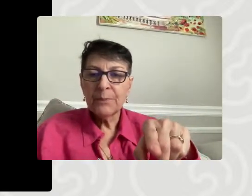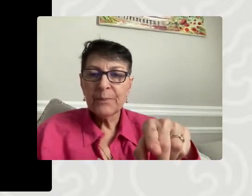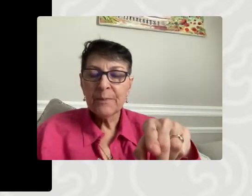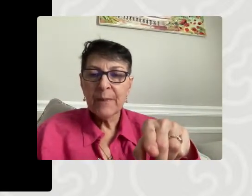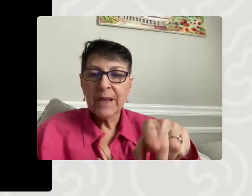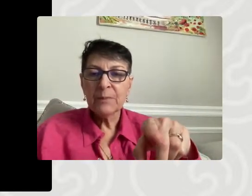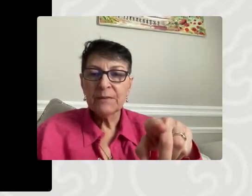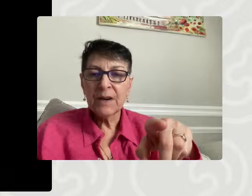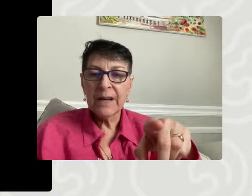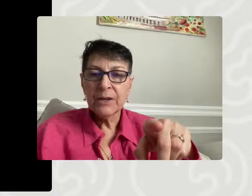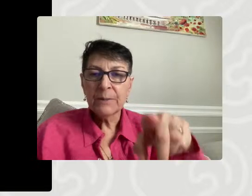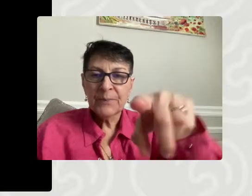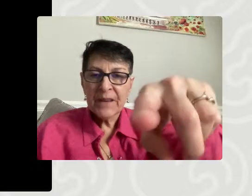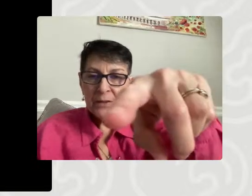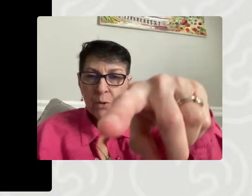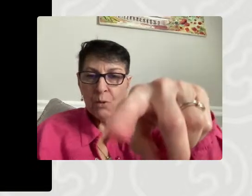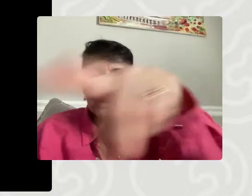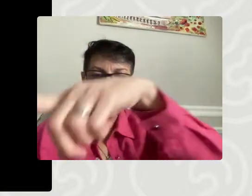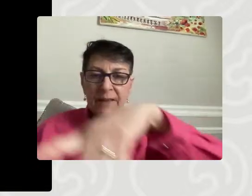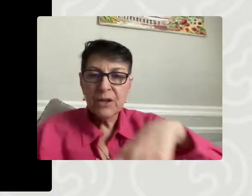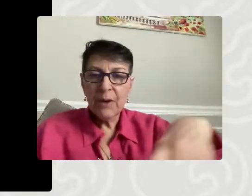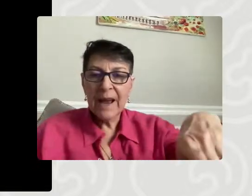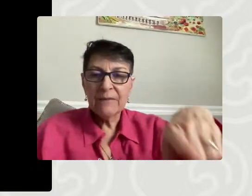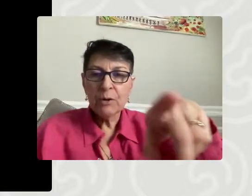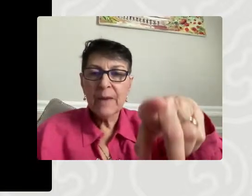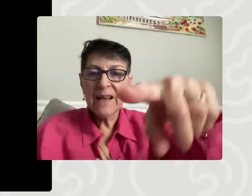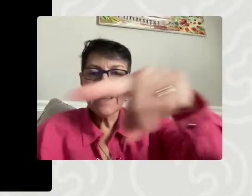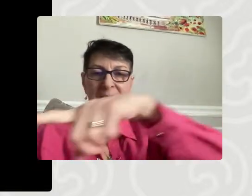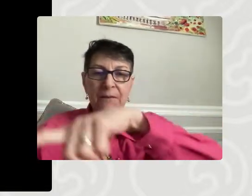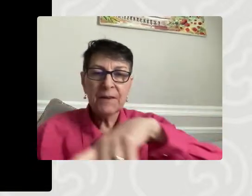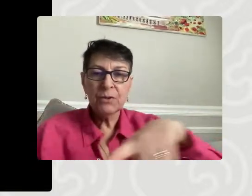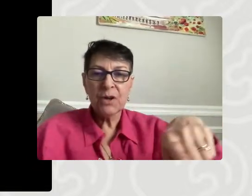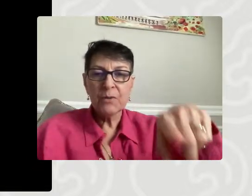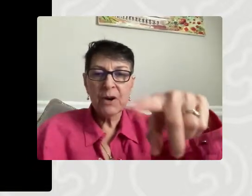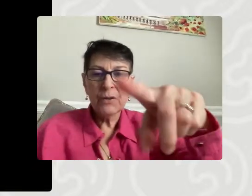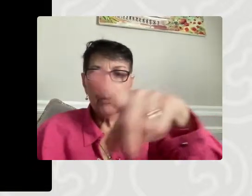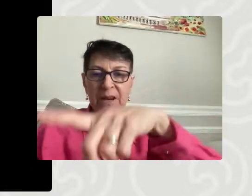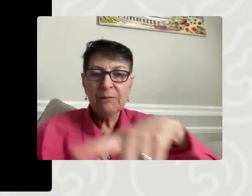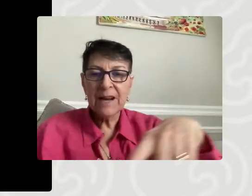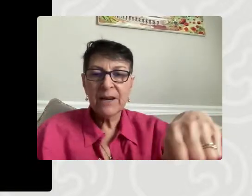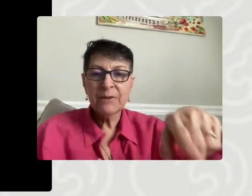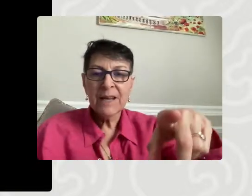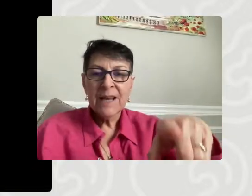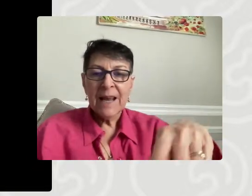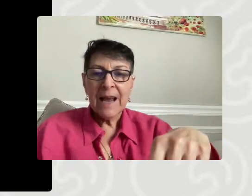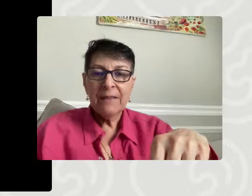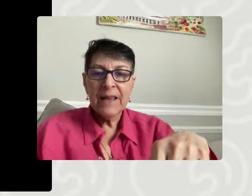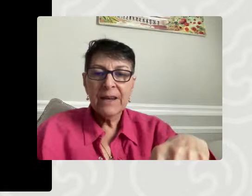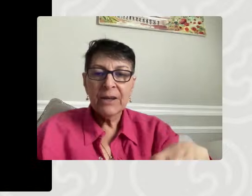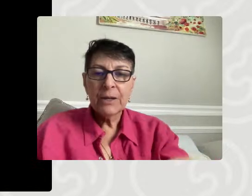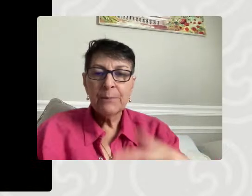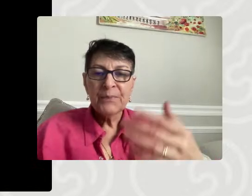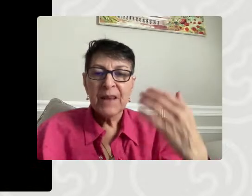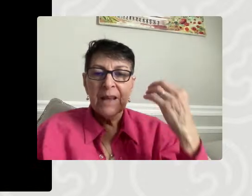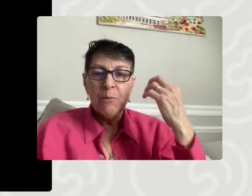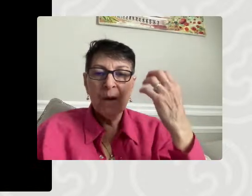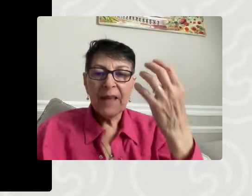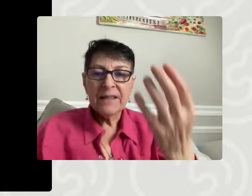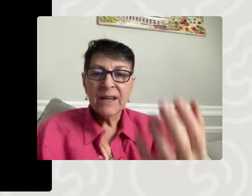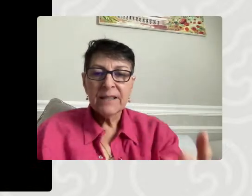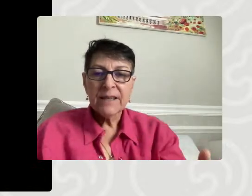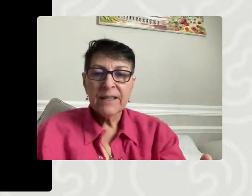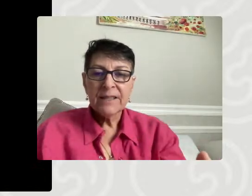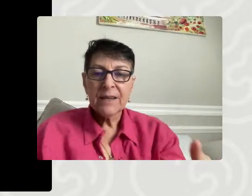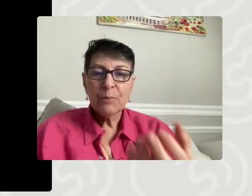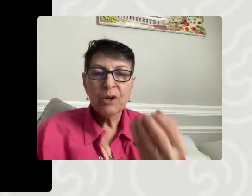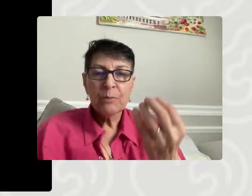issue amplifier in the corner, and then you have your magnetic field going all the way around. And then what